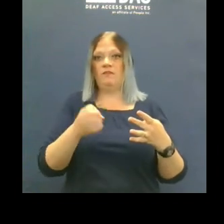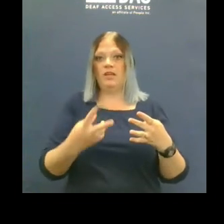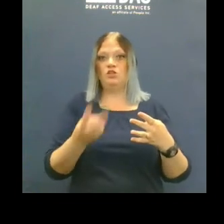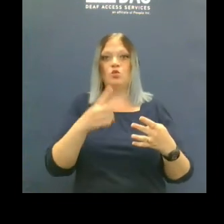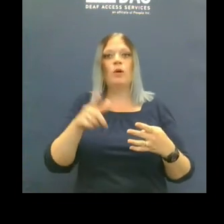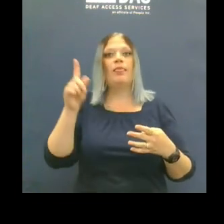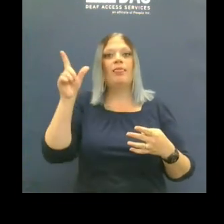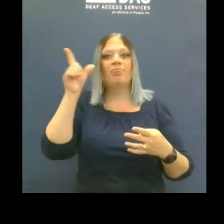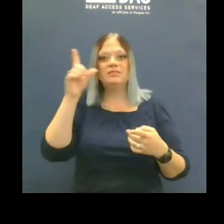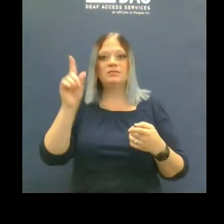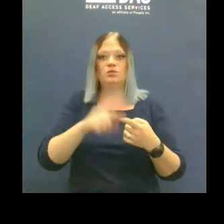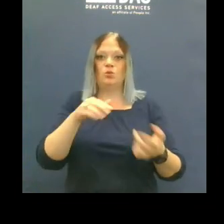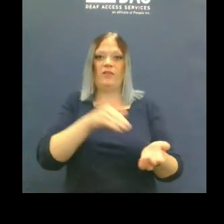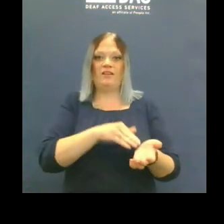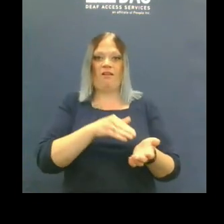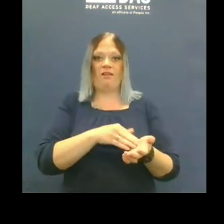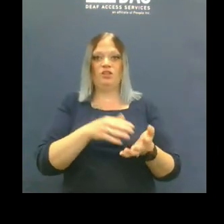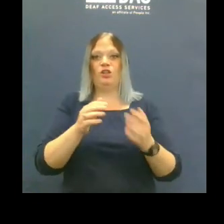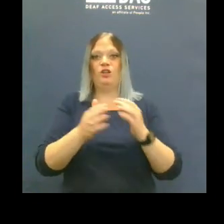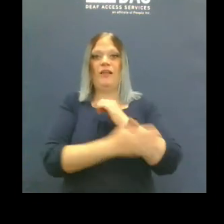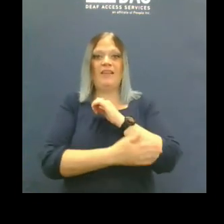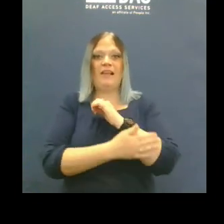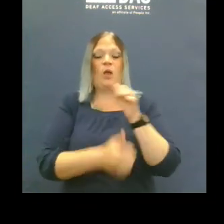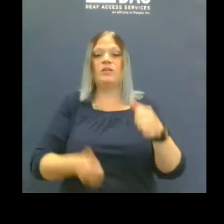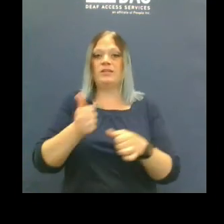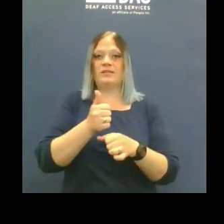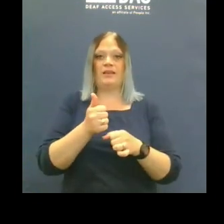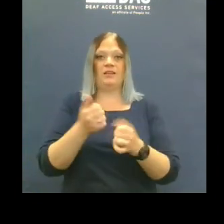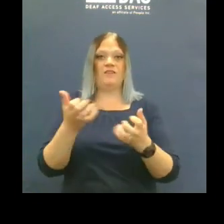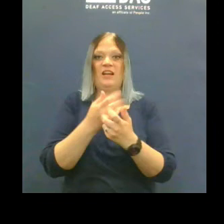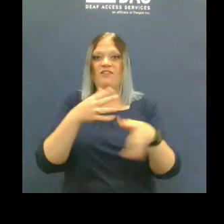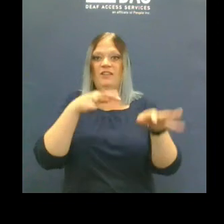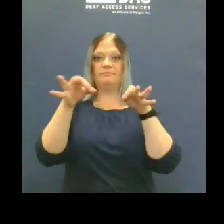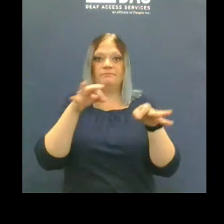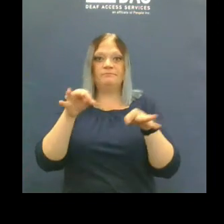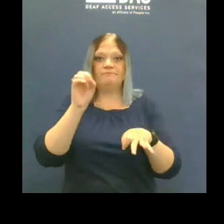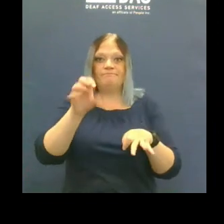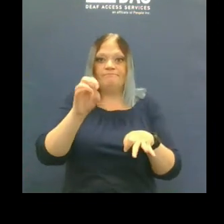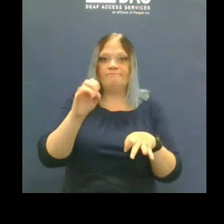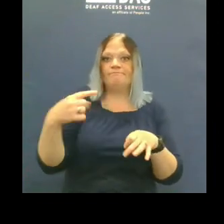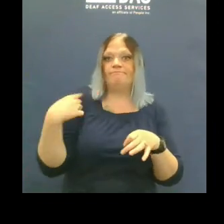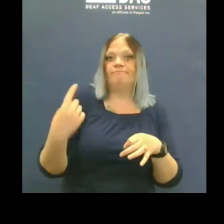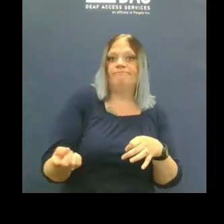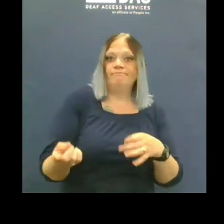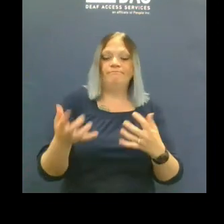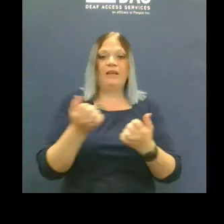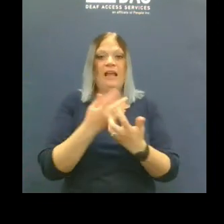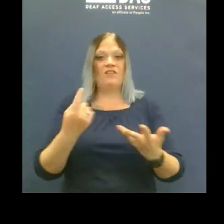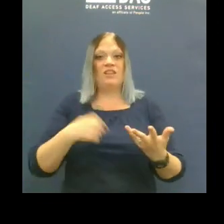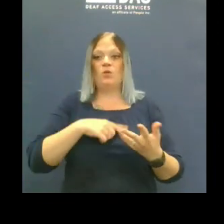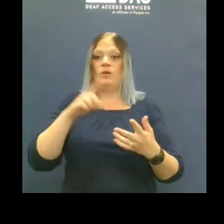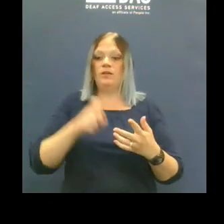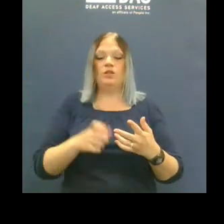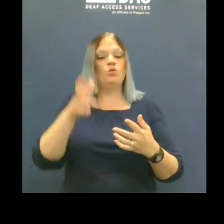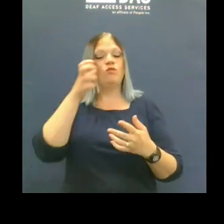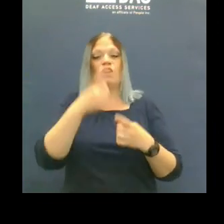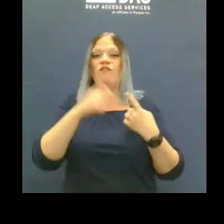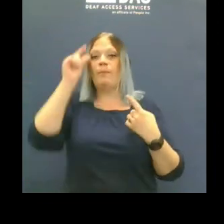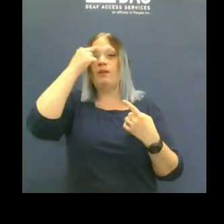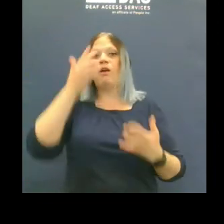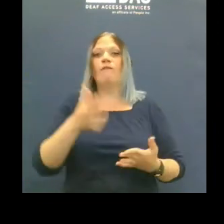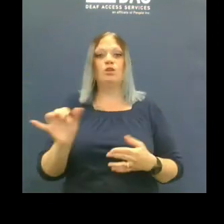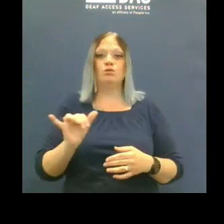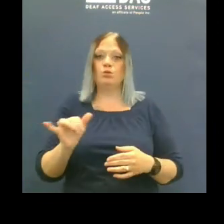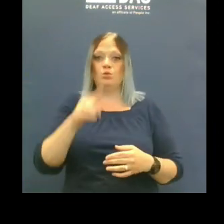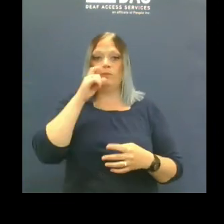been telling you all along and the county executive with regards to the things that we need to do to maintain. You've heard it from the governor too, just because